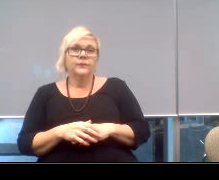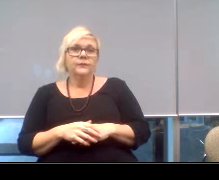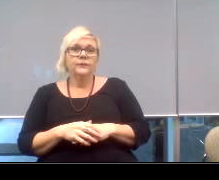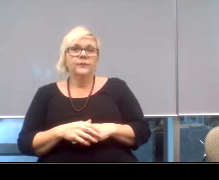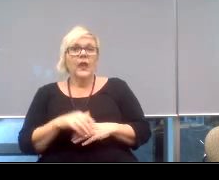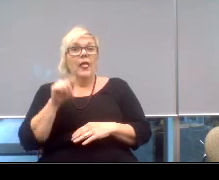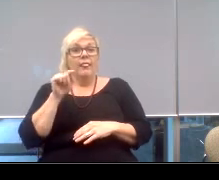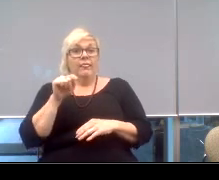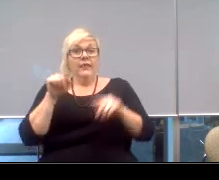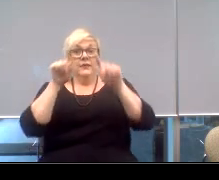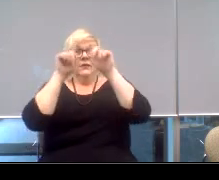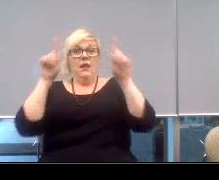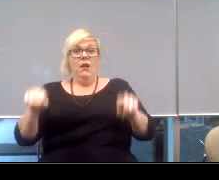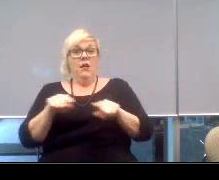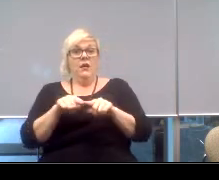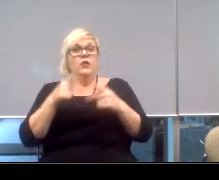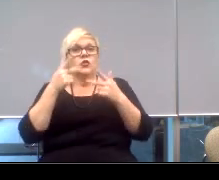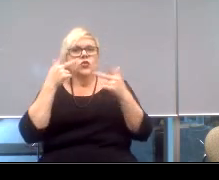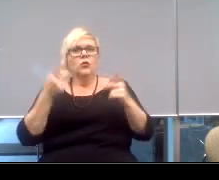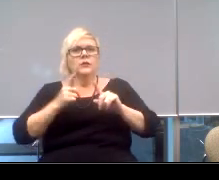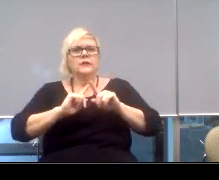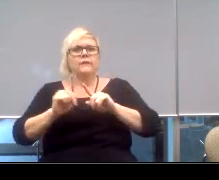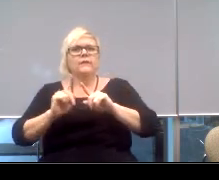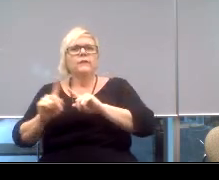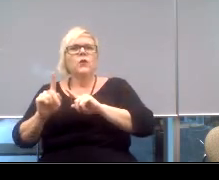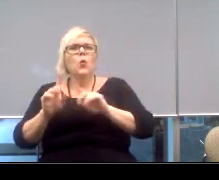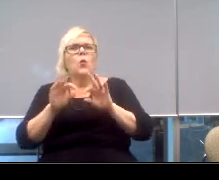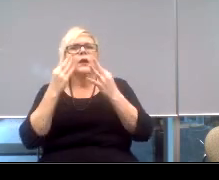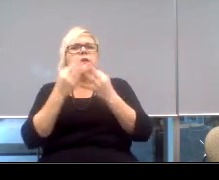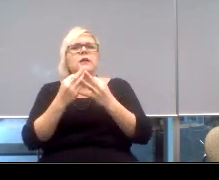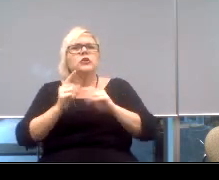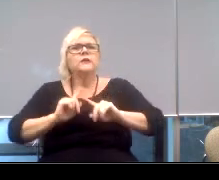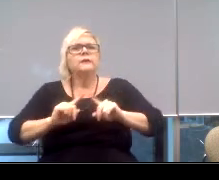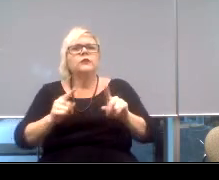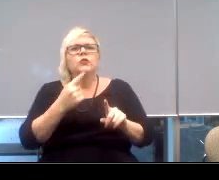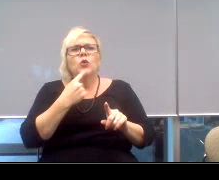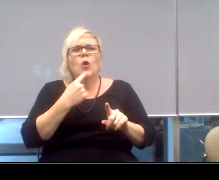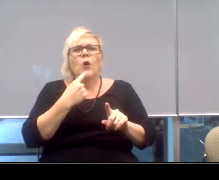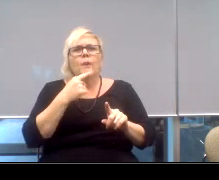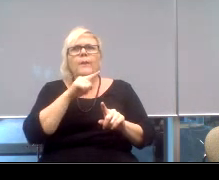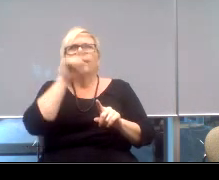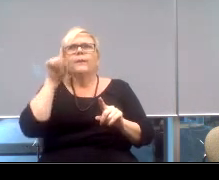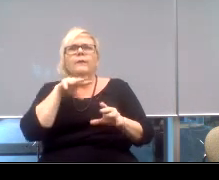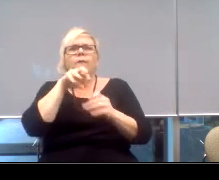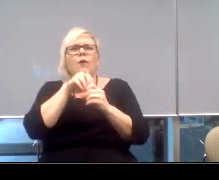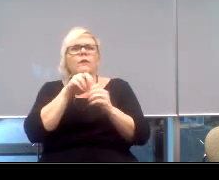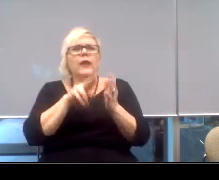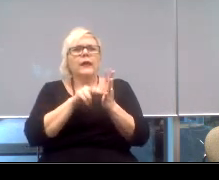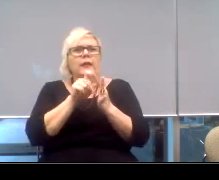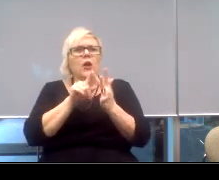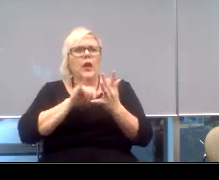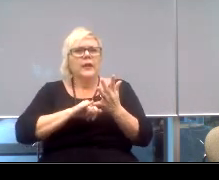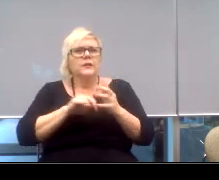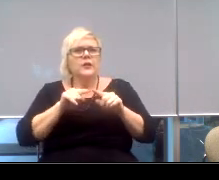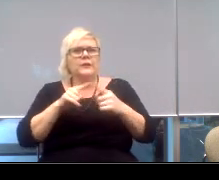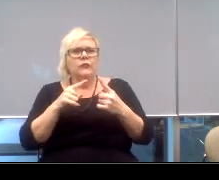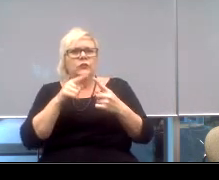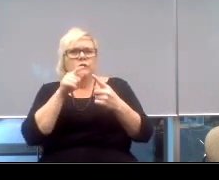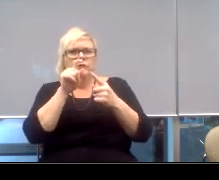This slide shows a number of organisation types involved with the NDIS, and it's vast and varied.